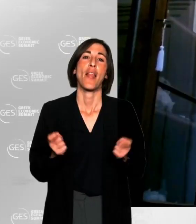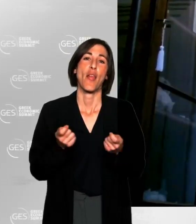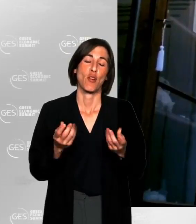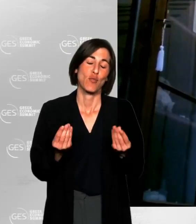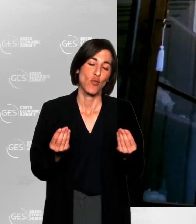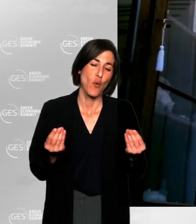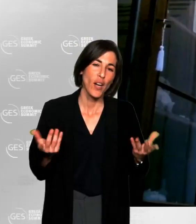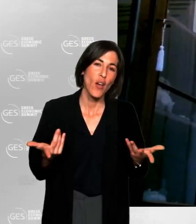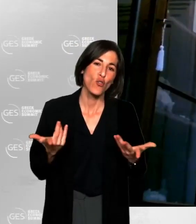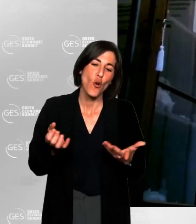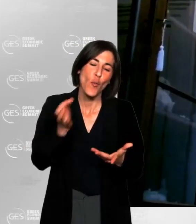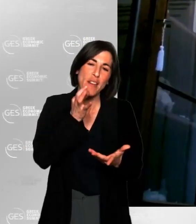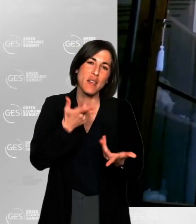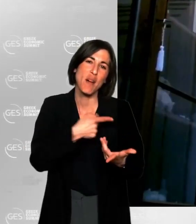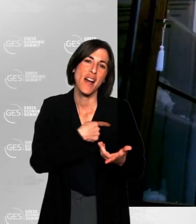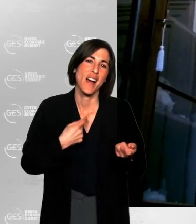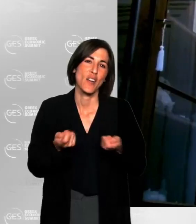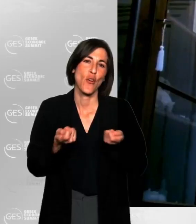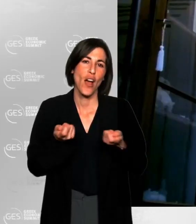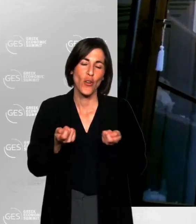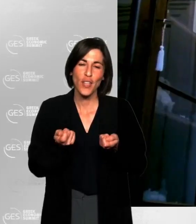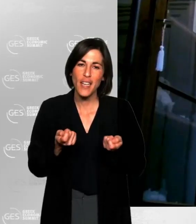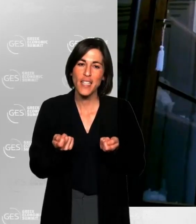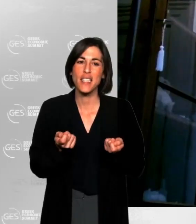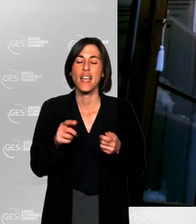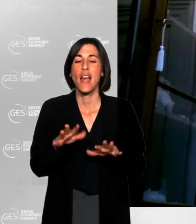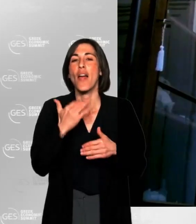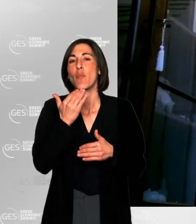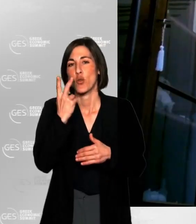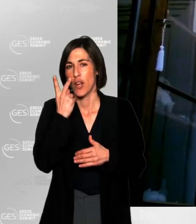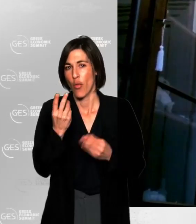tiny screen here and I couldn't see very well what I was saying.